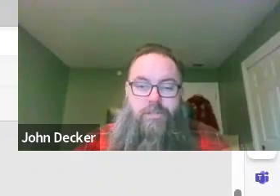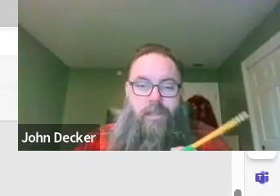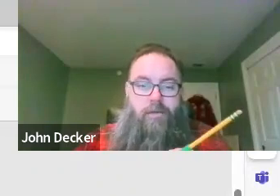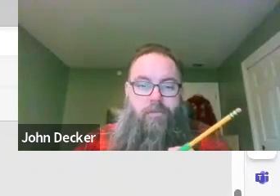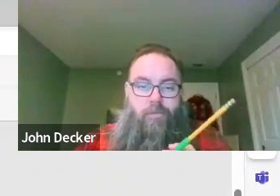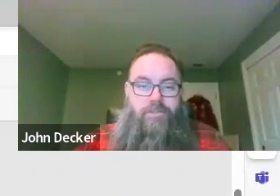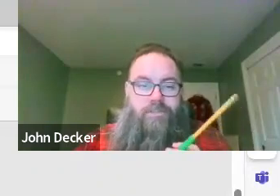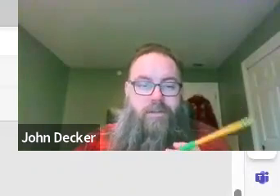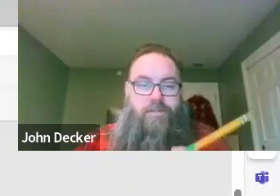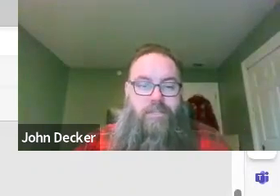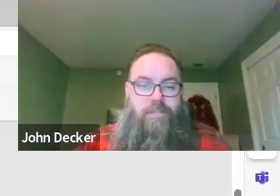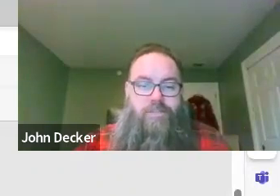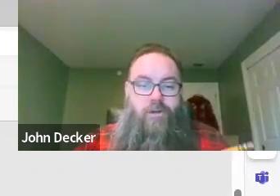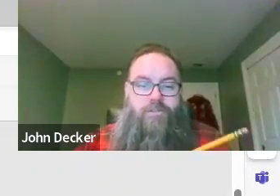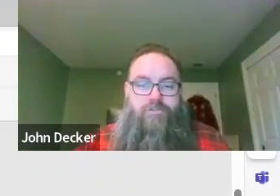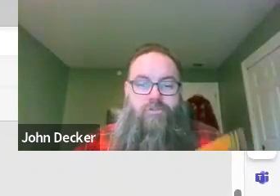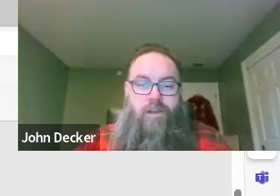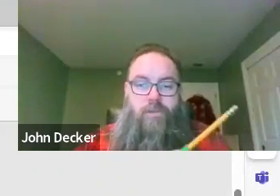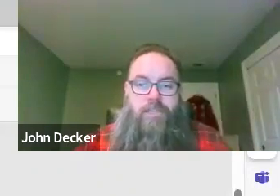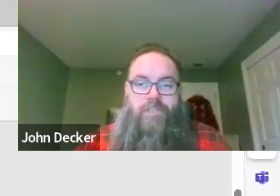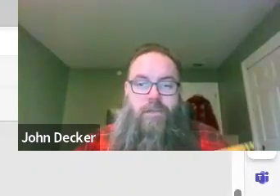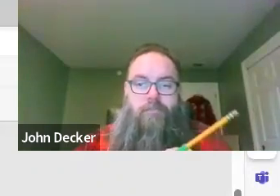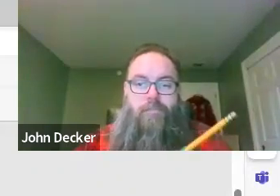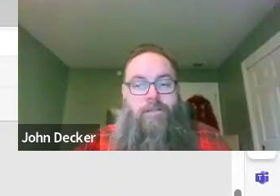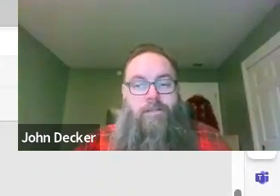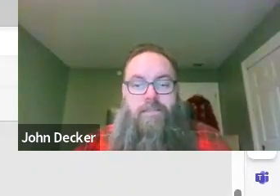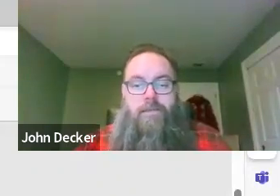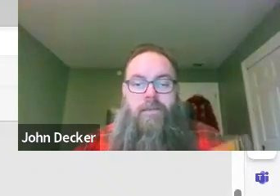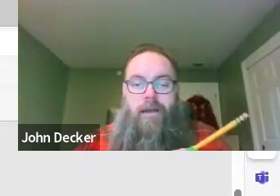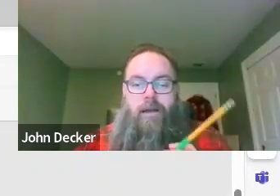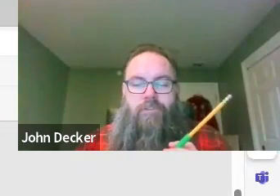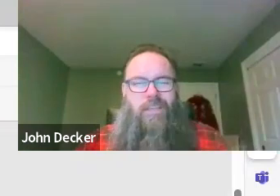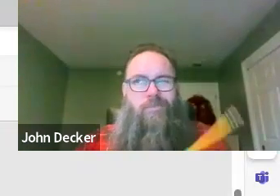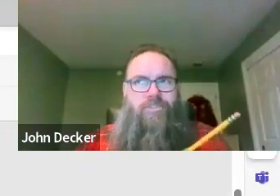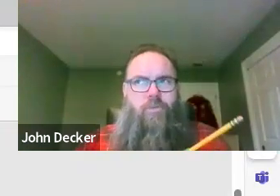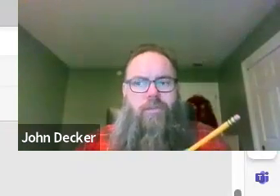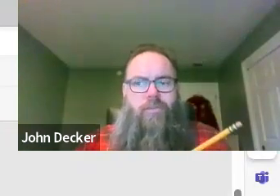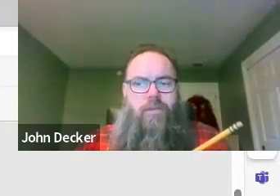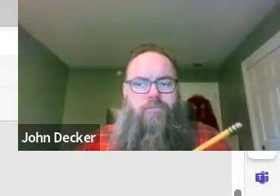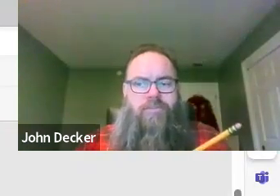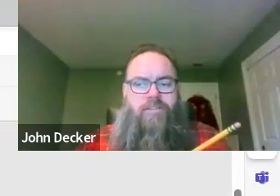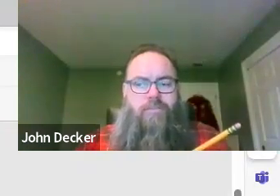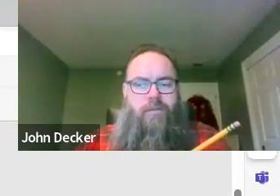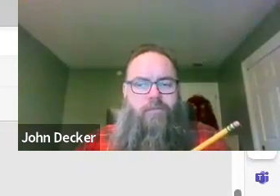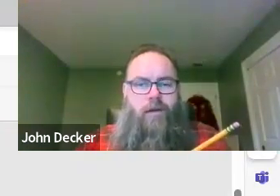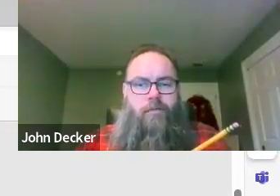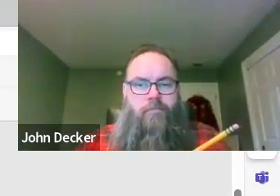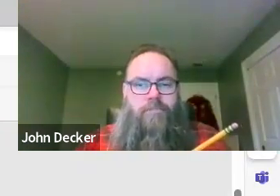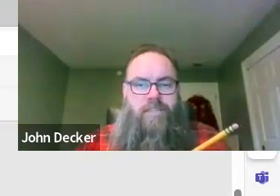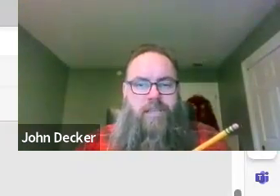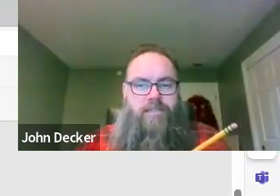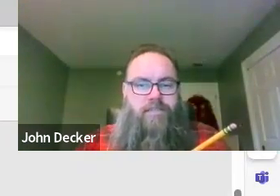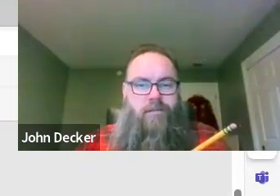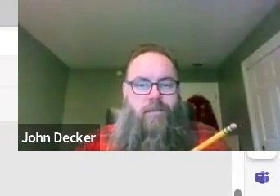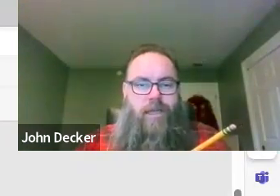revision that the regional center did to our social recreation policy. which I think we're still waiting for the response back